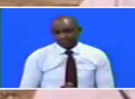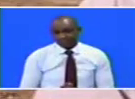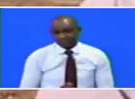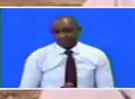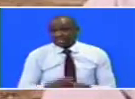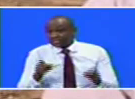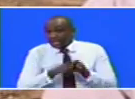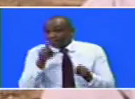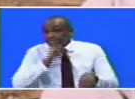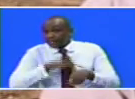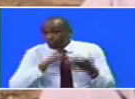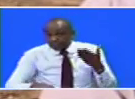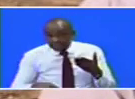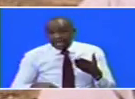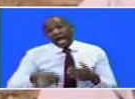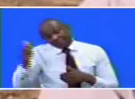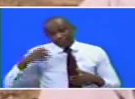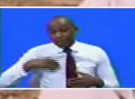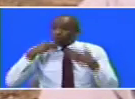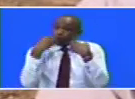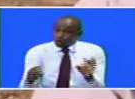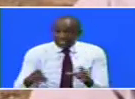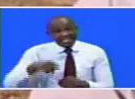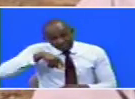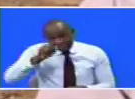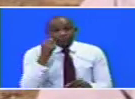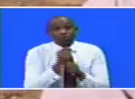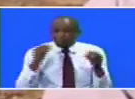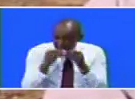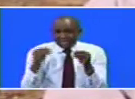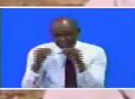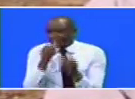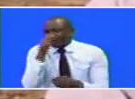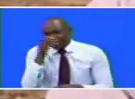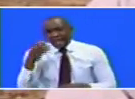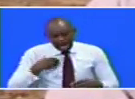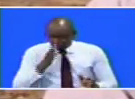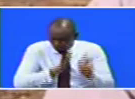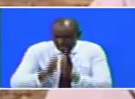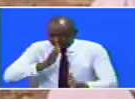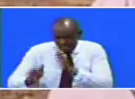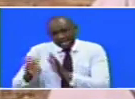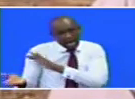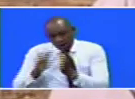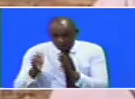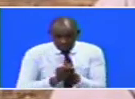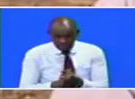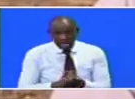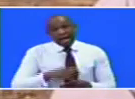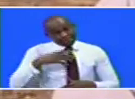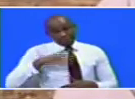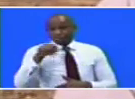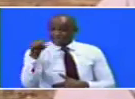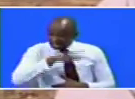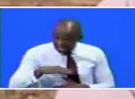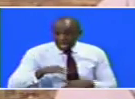At the same time, losing candidates are now holed up in meetings just trying to strategize their next move while residents